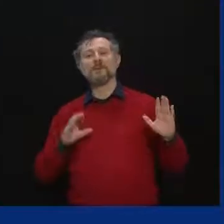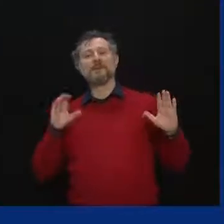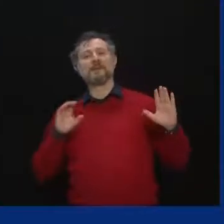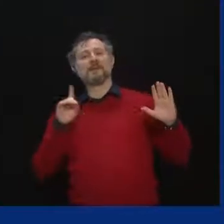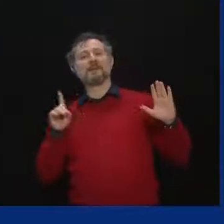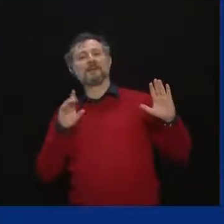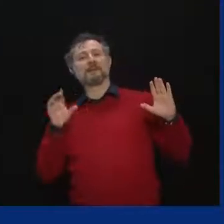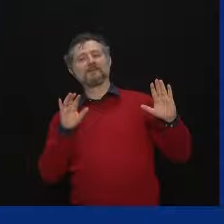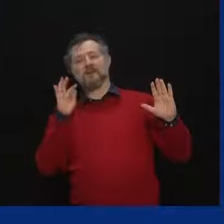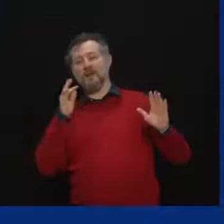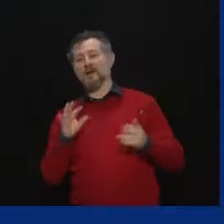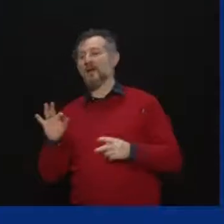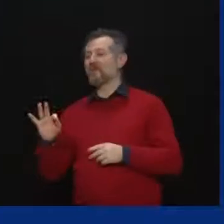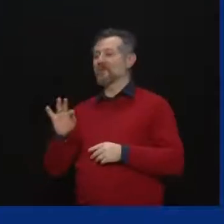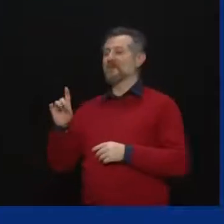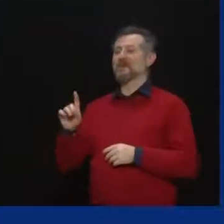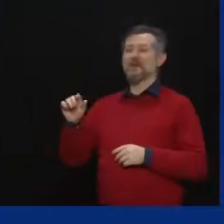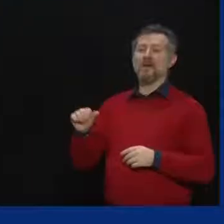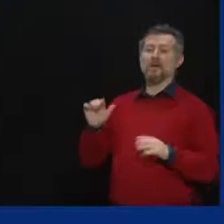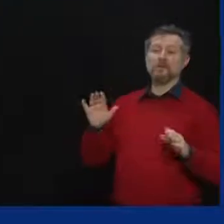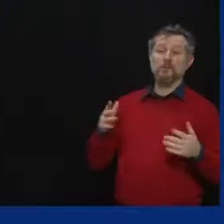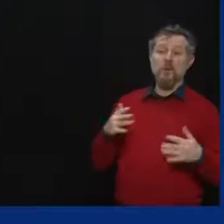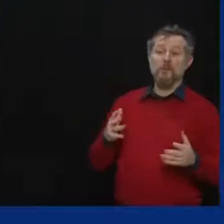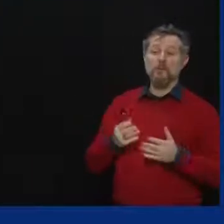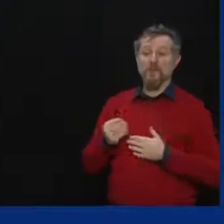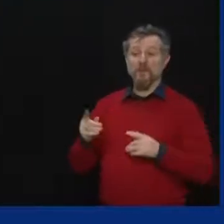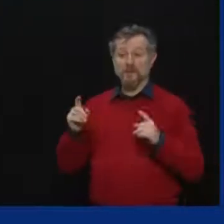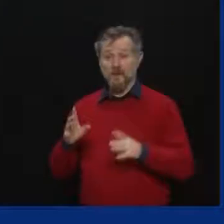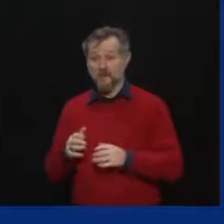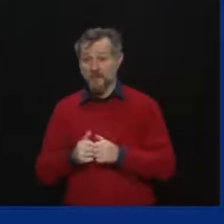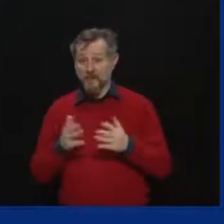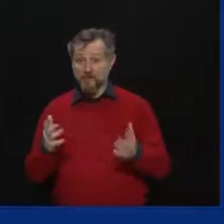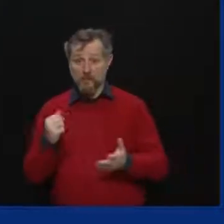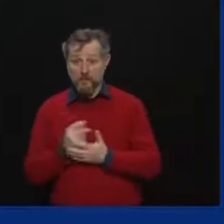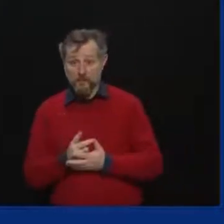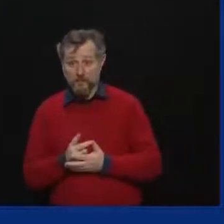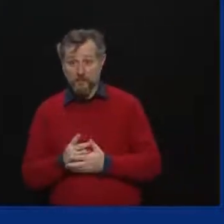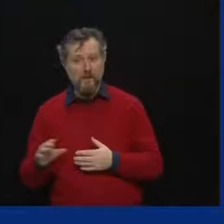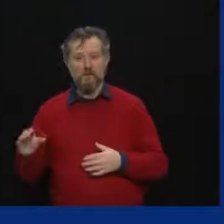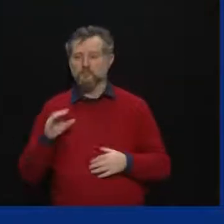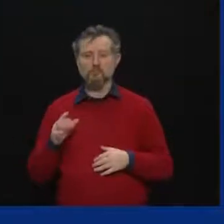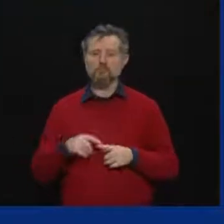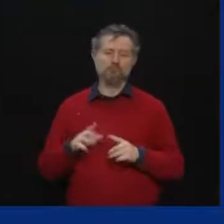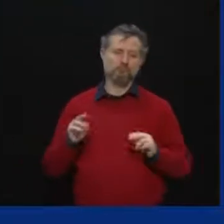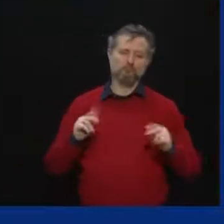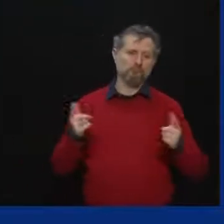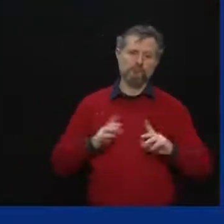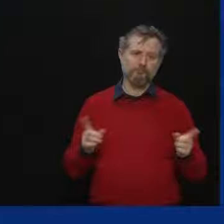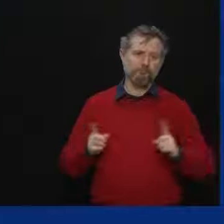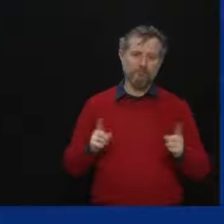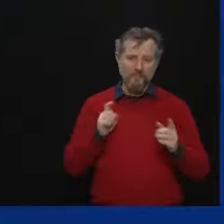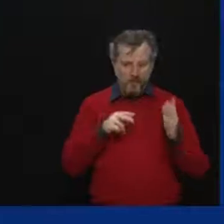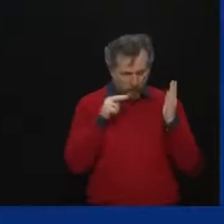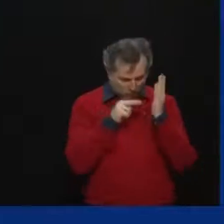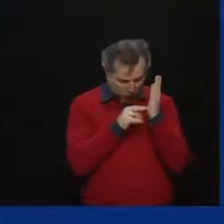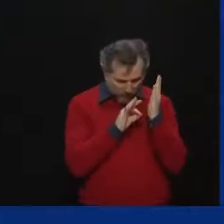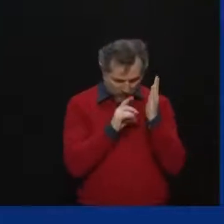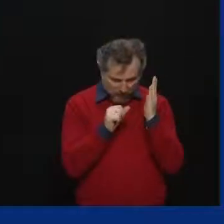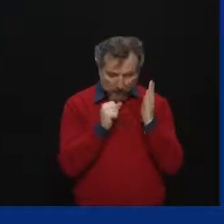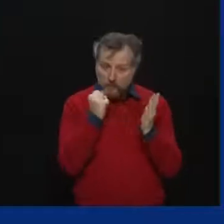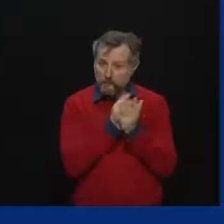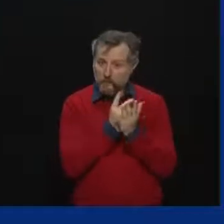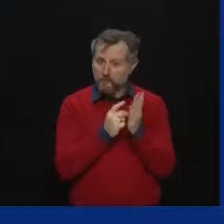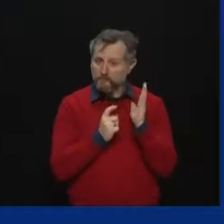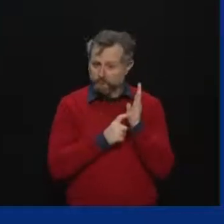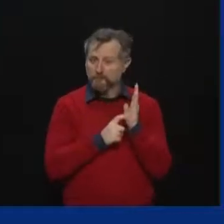want anyone to use something that is not going to give them the information they need to keep them and their loved ones safe. And I want to